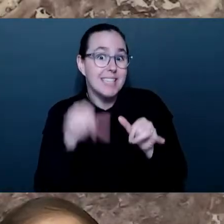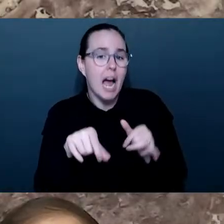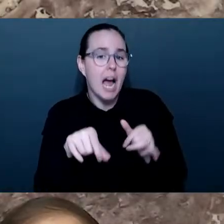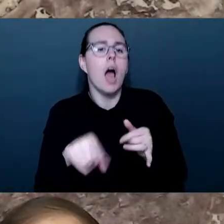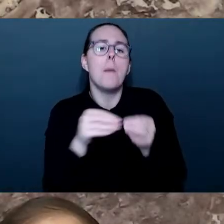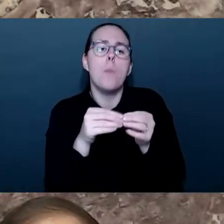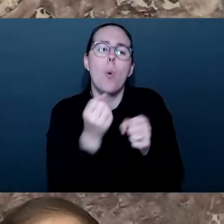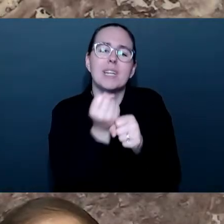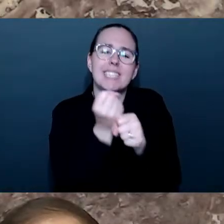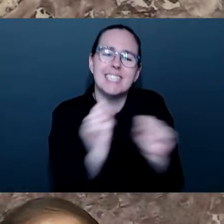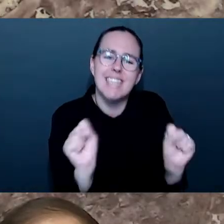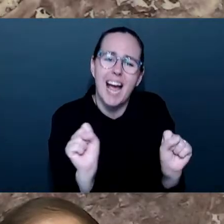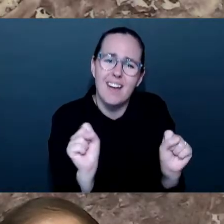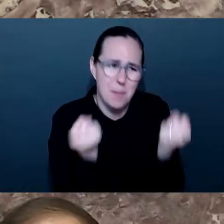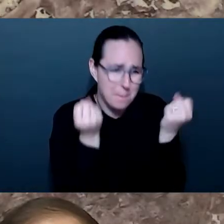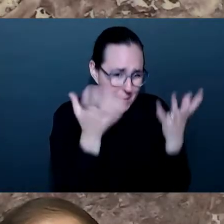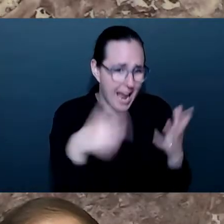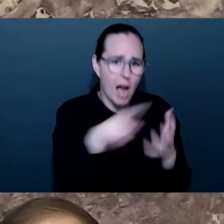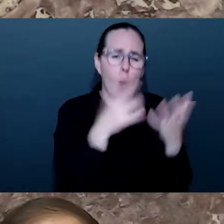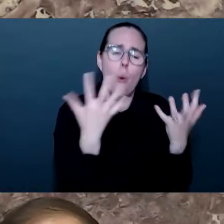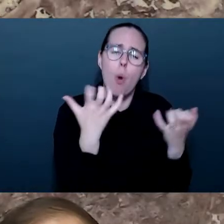Speaker,